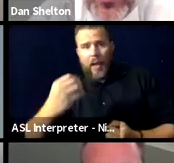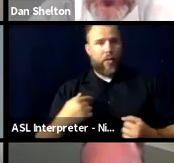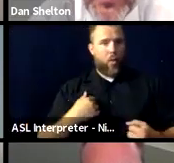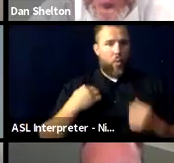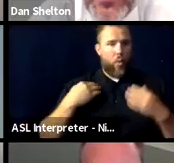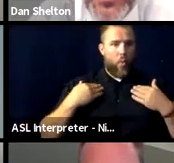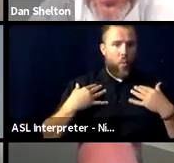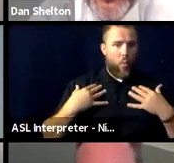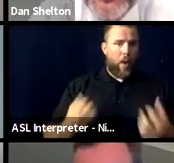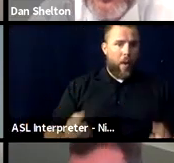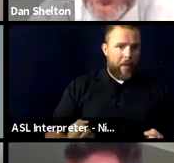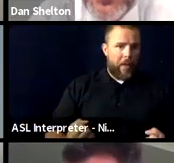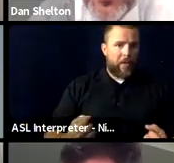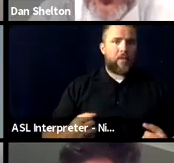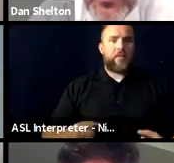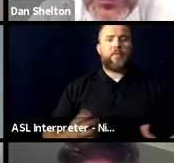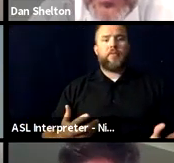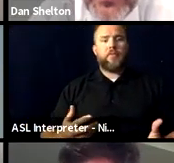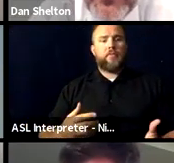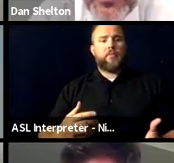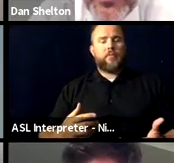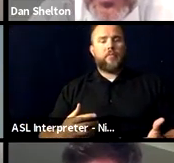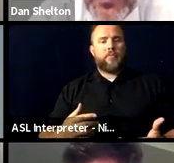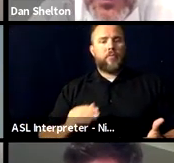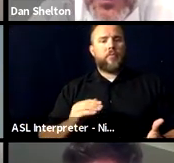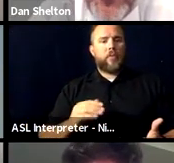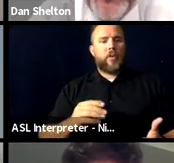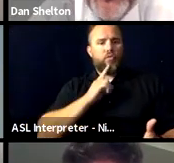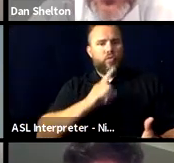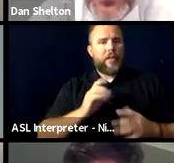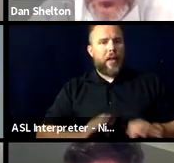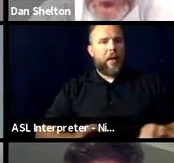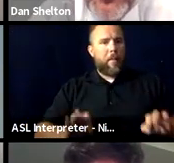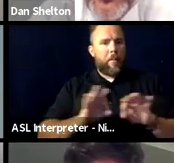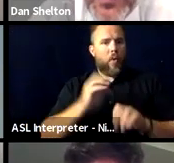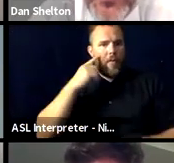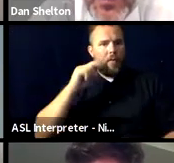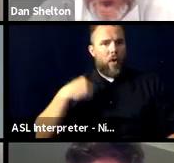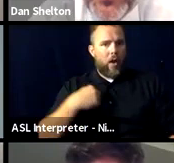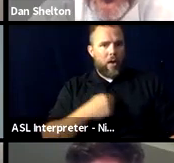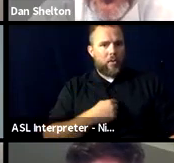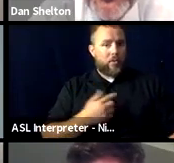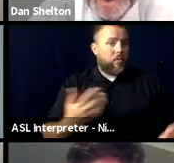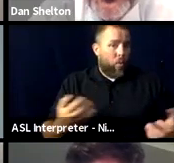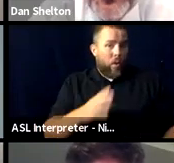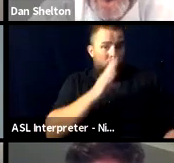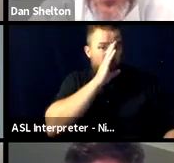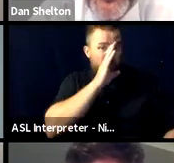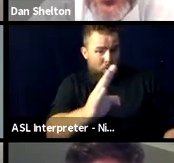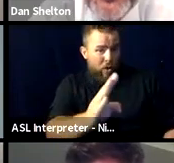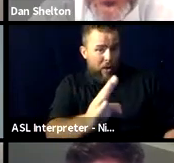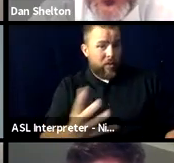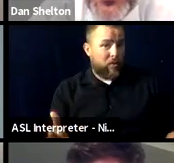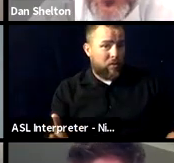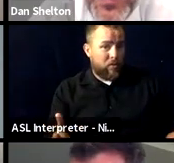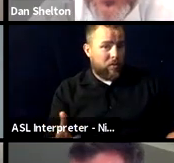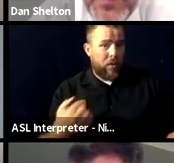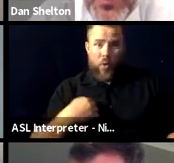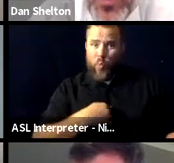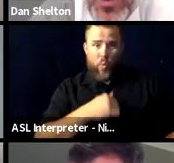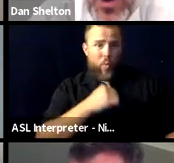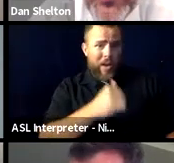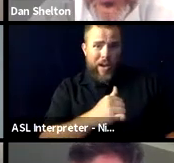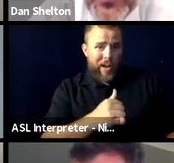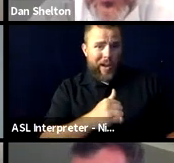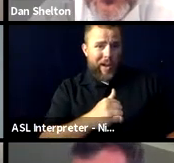critically important right now. And let's be really, really straight about this. So we're not just dealing with a